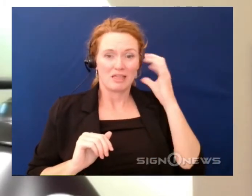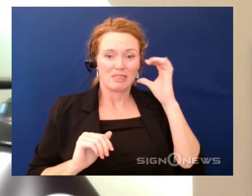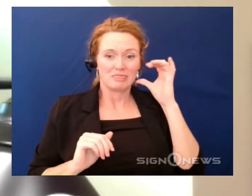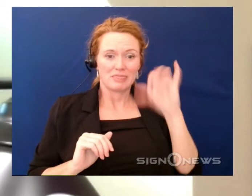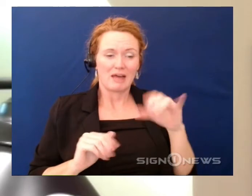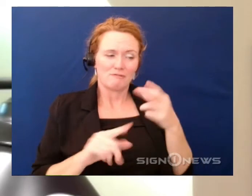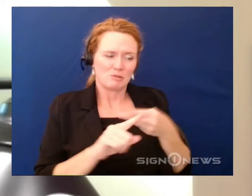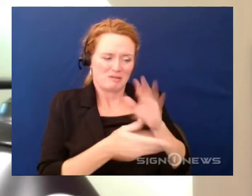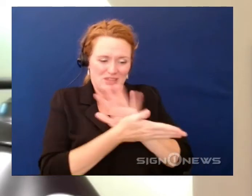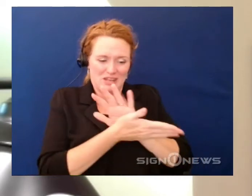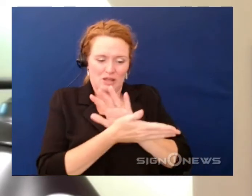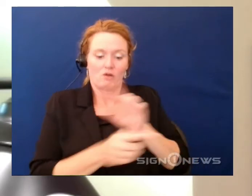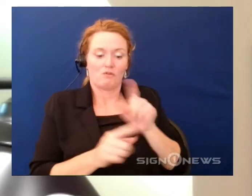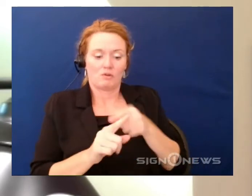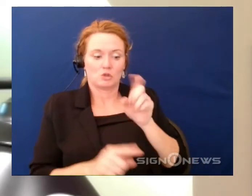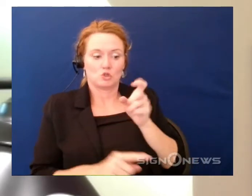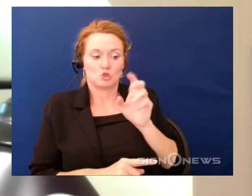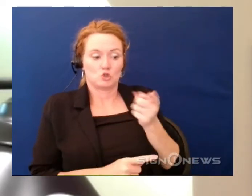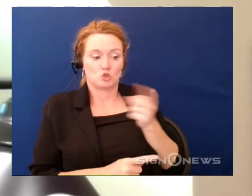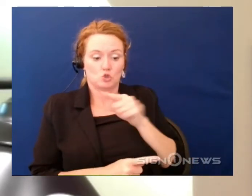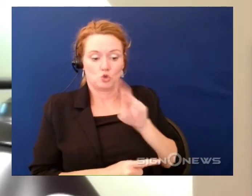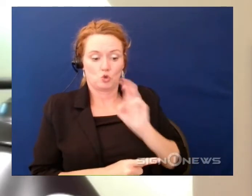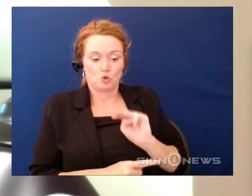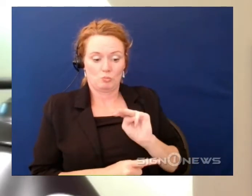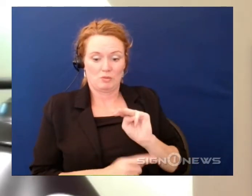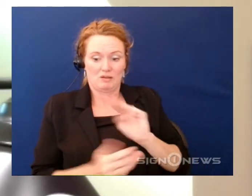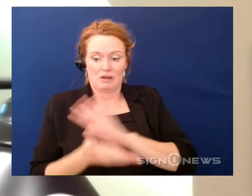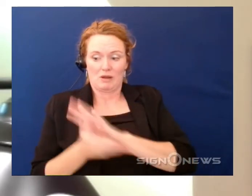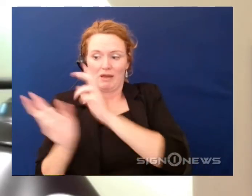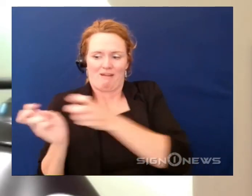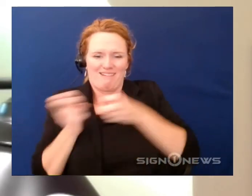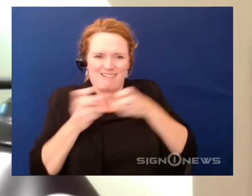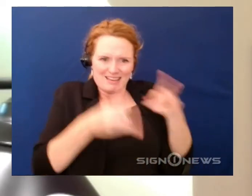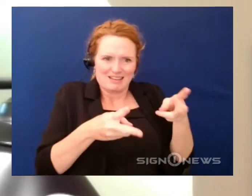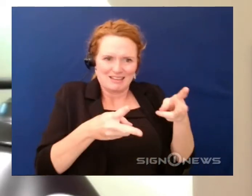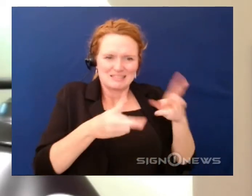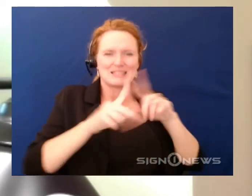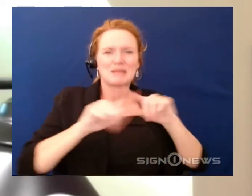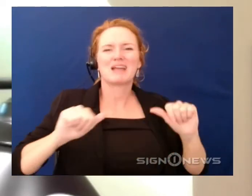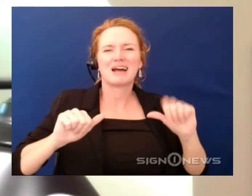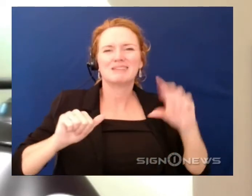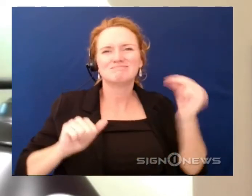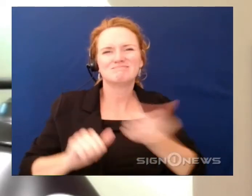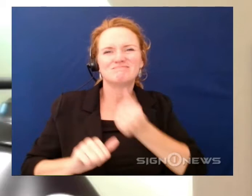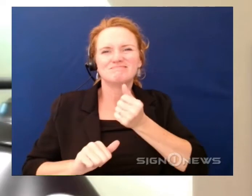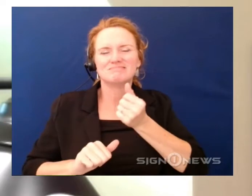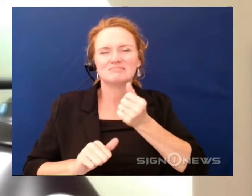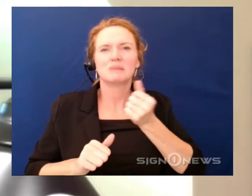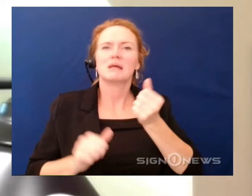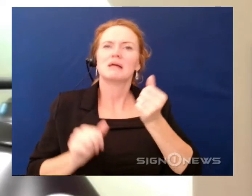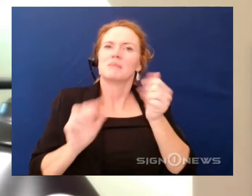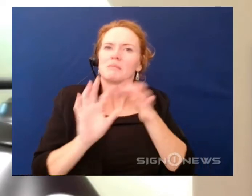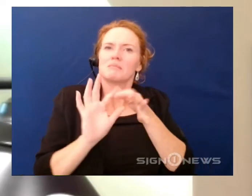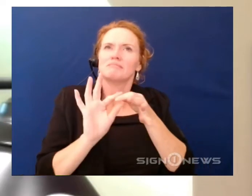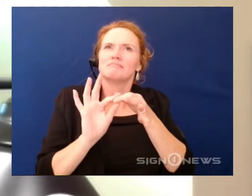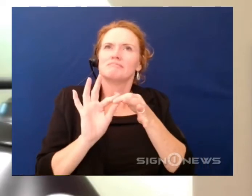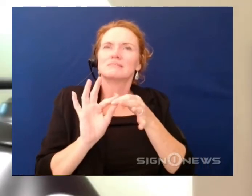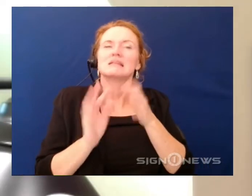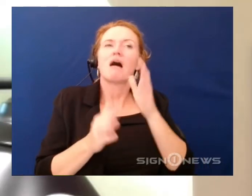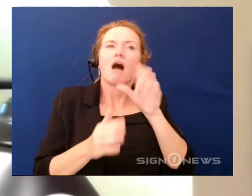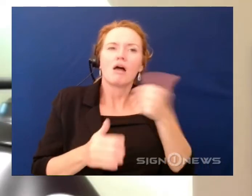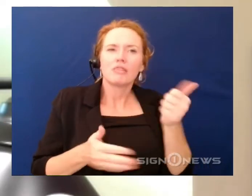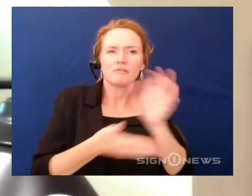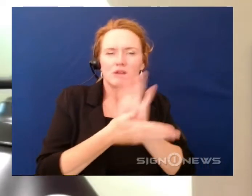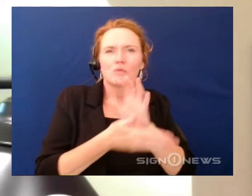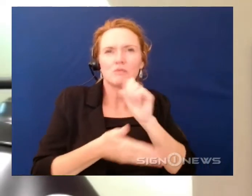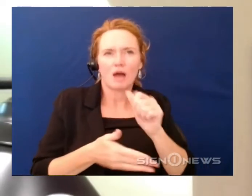that's a Zoom video, Zoom will not let me actually play another Zoom video while we're having a Zoom webinar. So fortunately, some of the other videos are not on